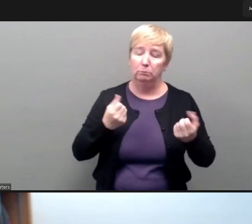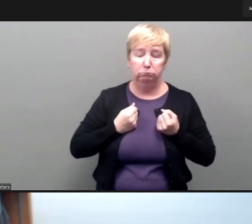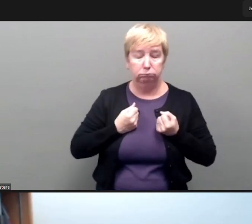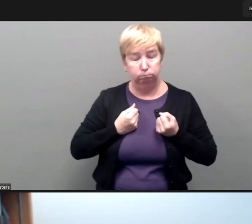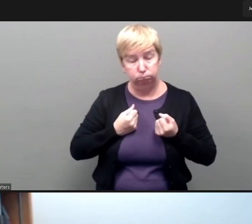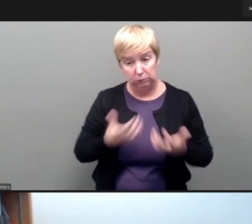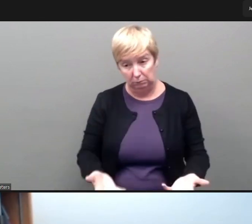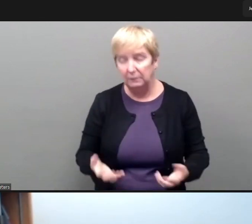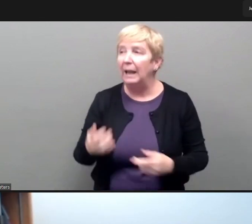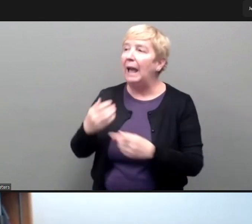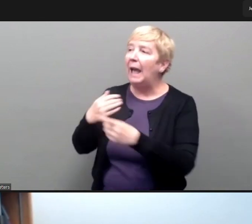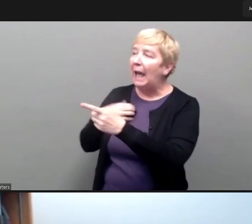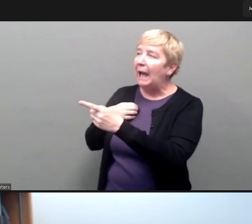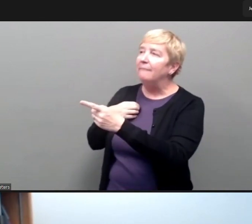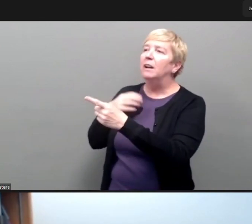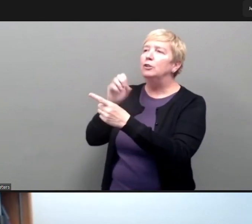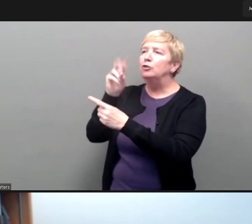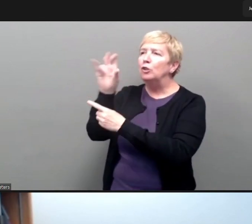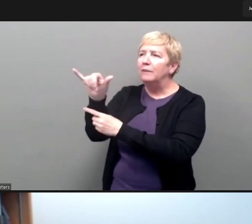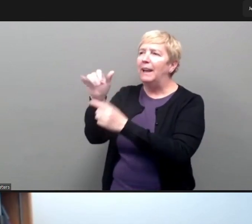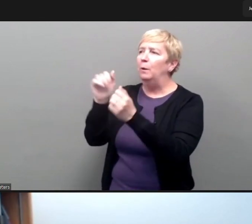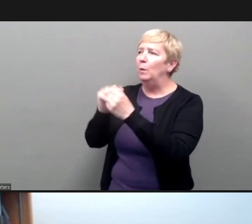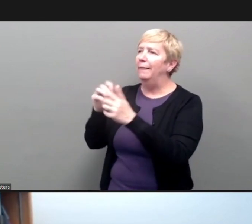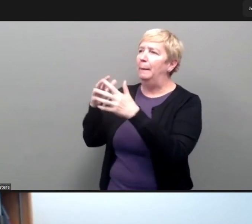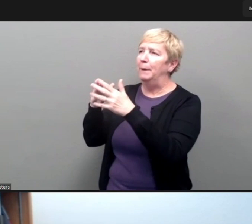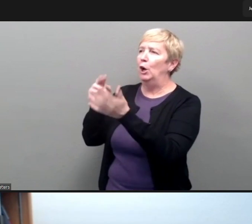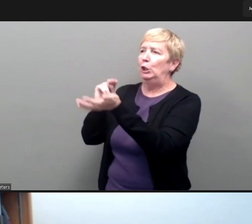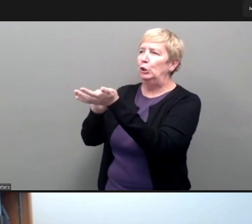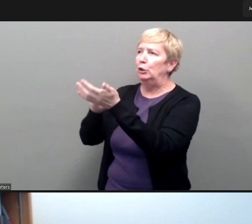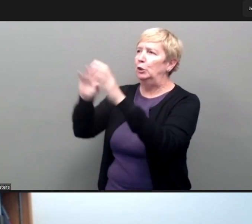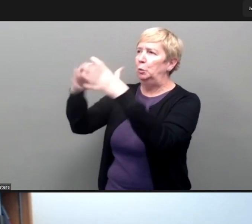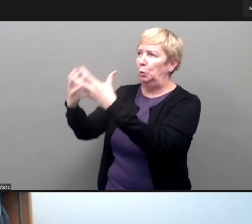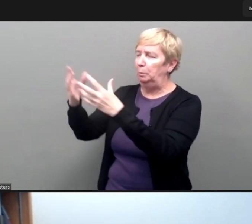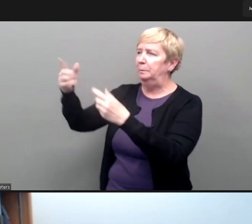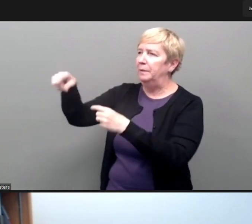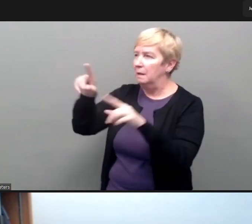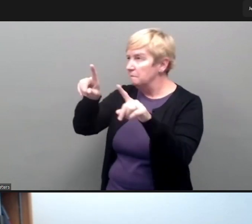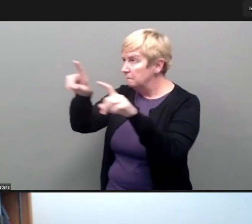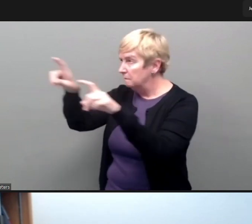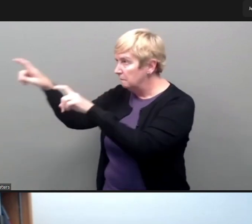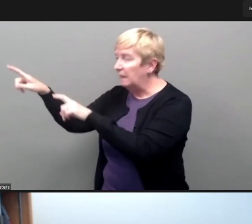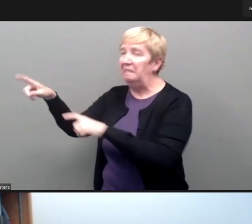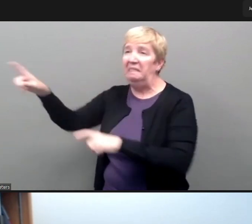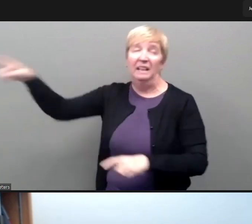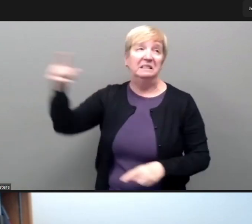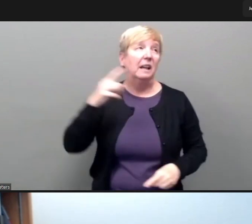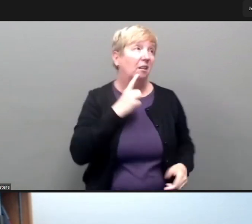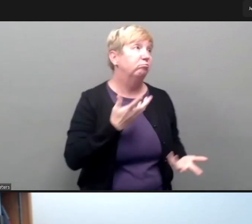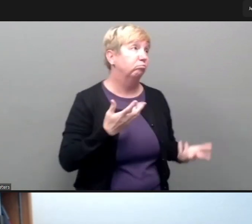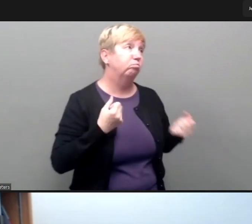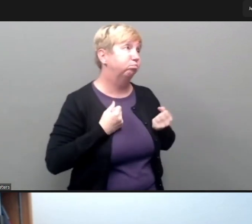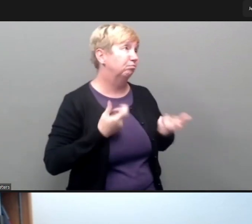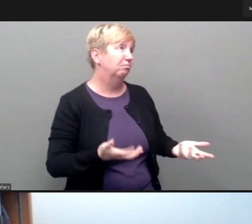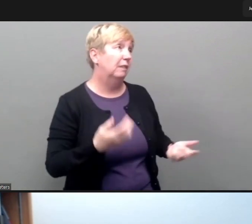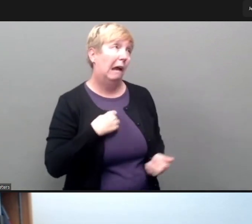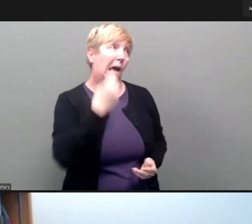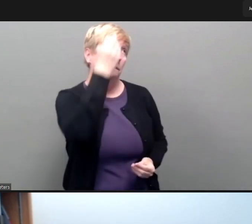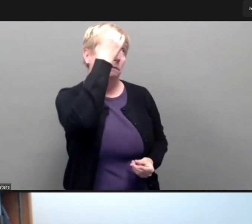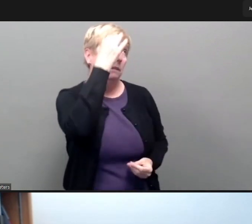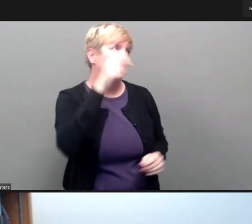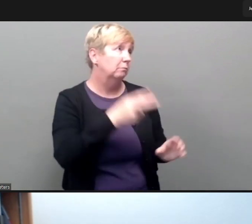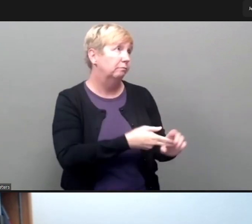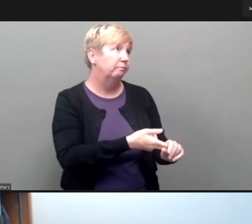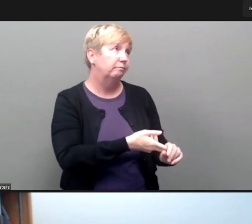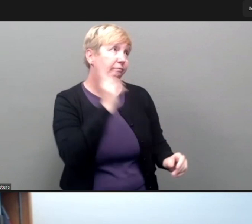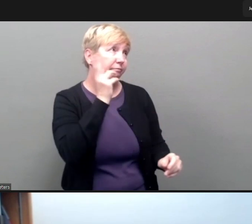Nurses Foundation finding that about half of the US nurses are exhausted, possibly considering leaving their